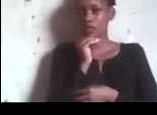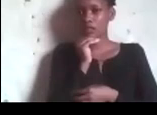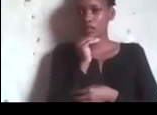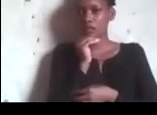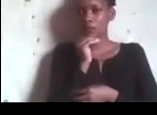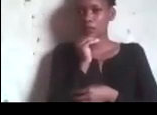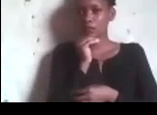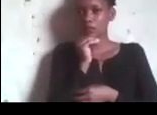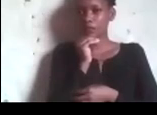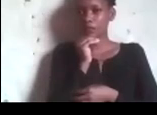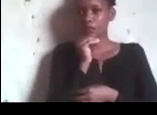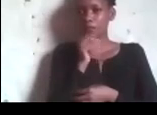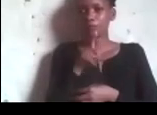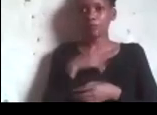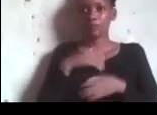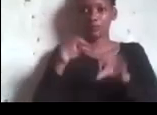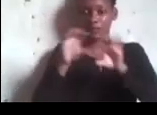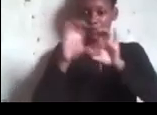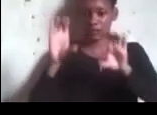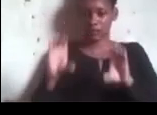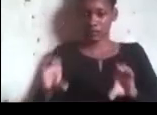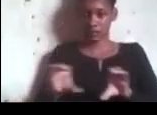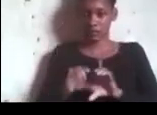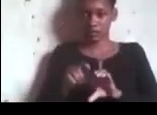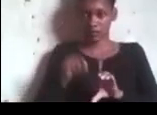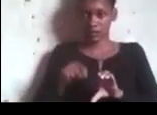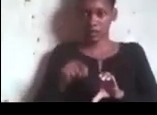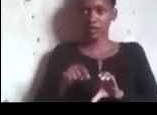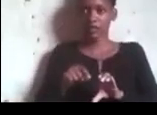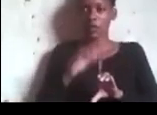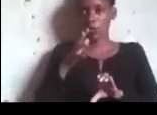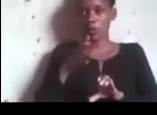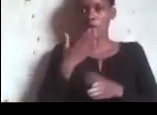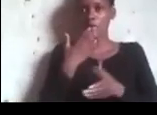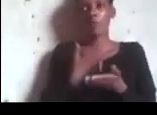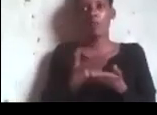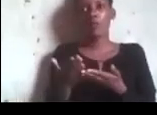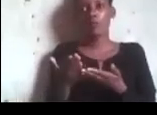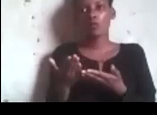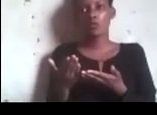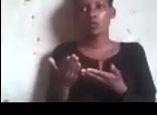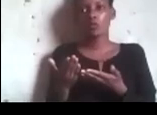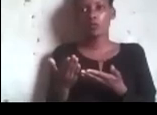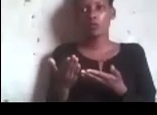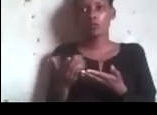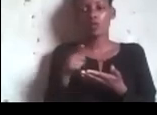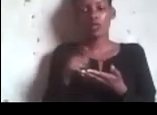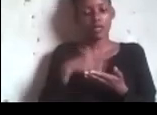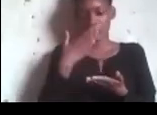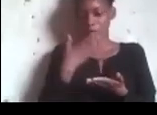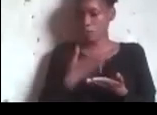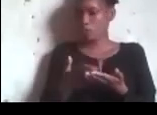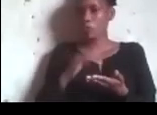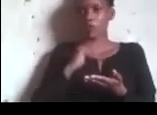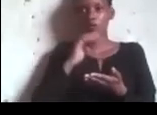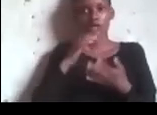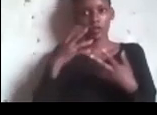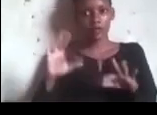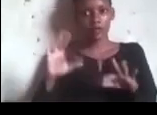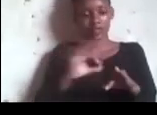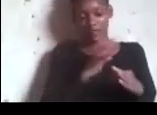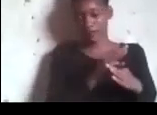that certificate should be a proof that it would be enough to prove that the father has acquired